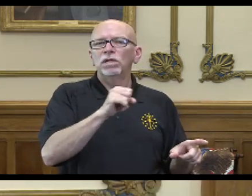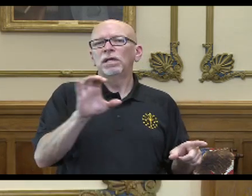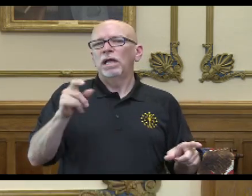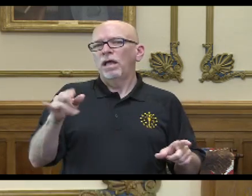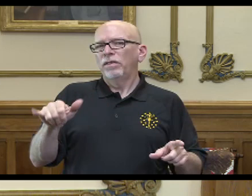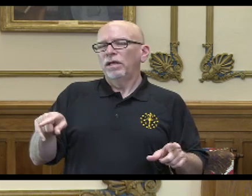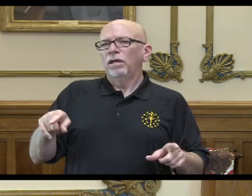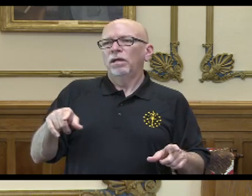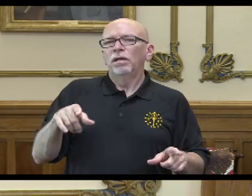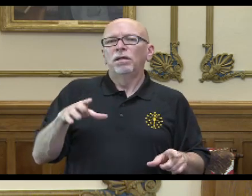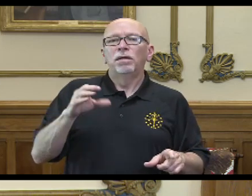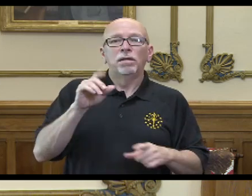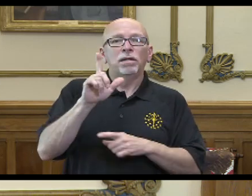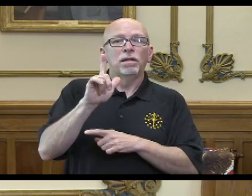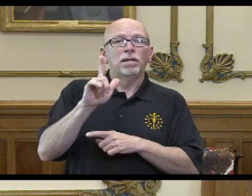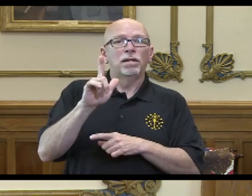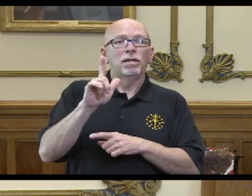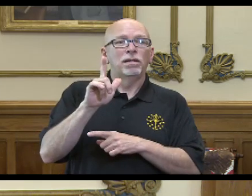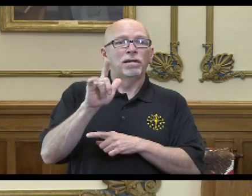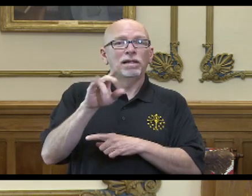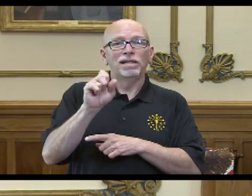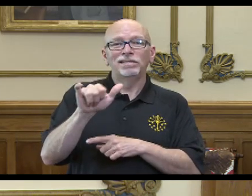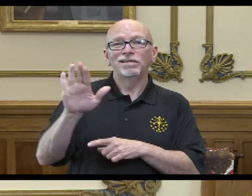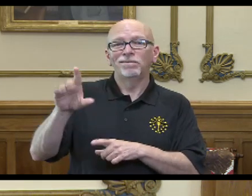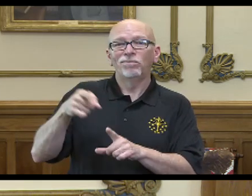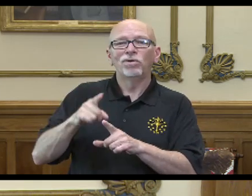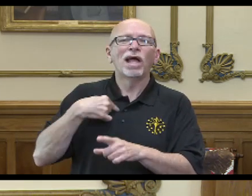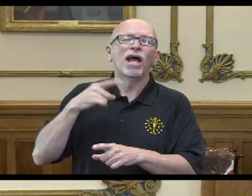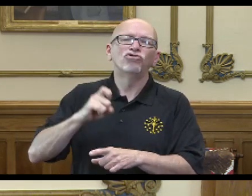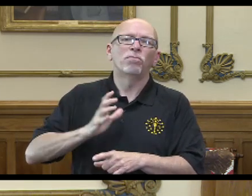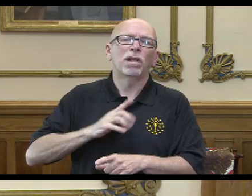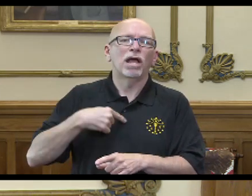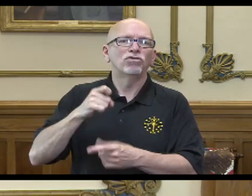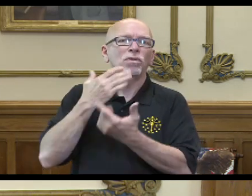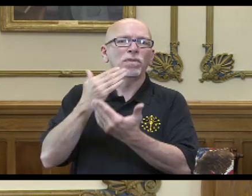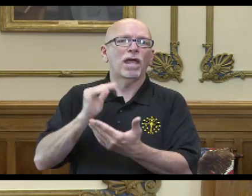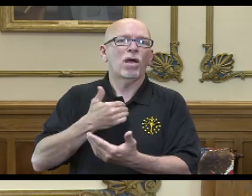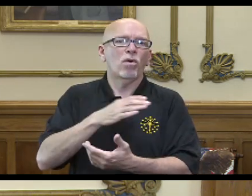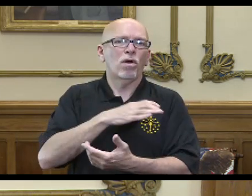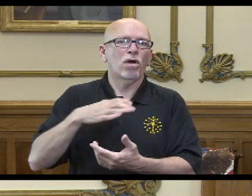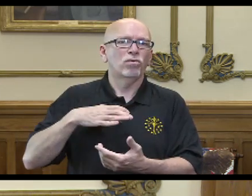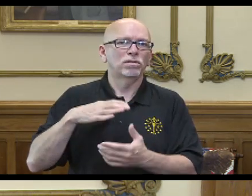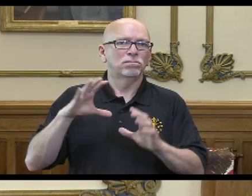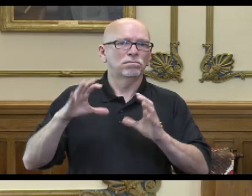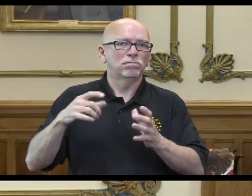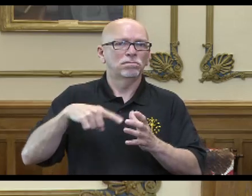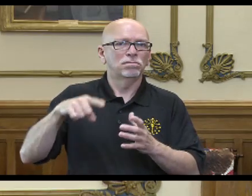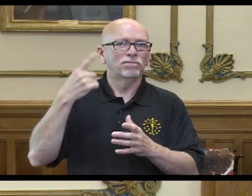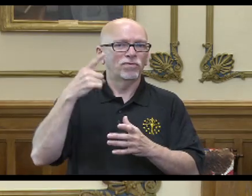Kathy, and back to Lindsay's point, I should be polite and thank our congressional delegation